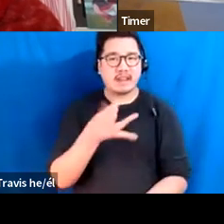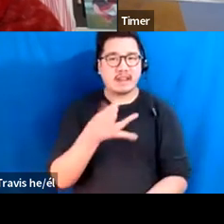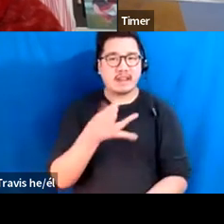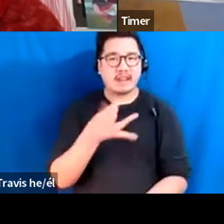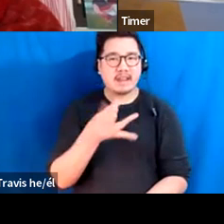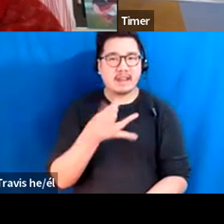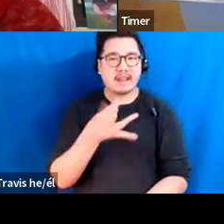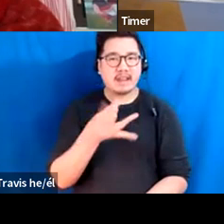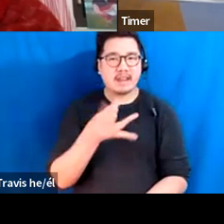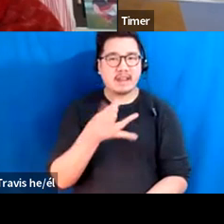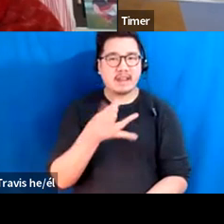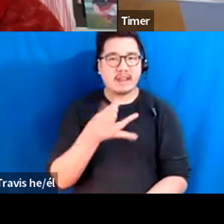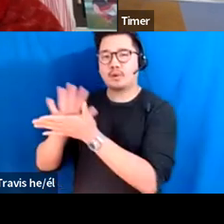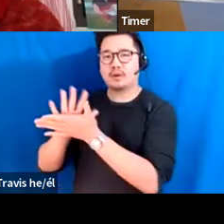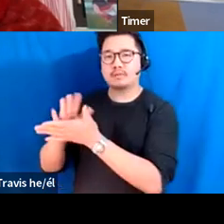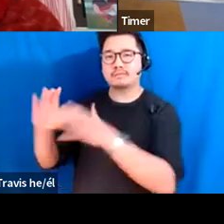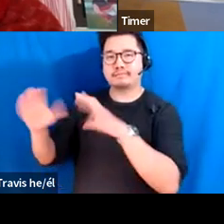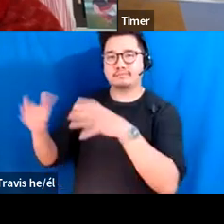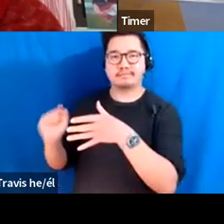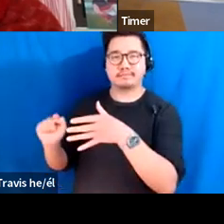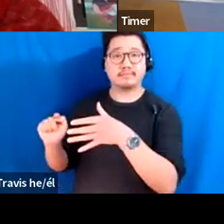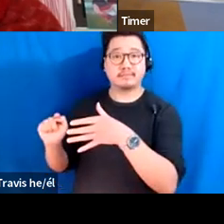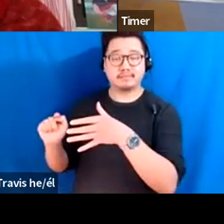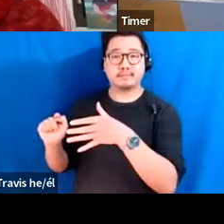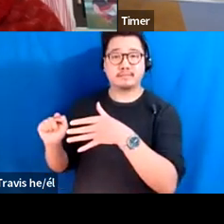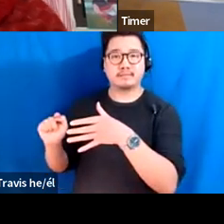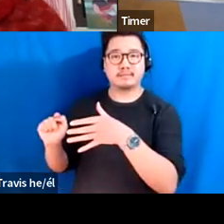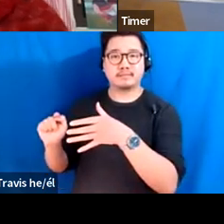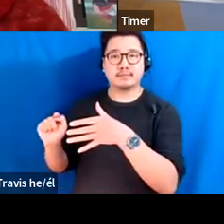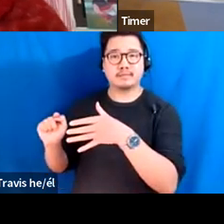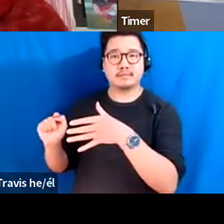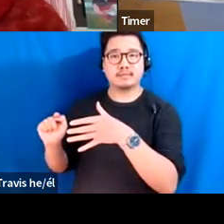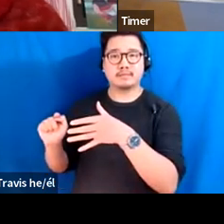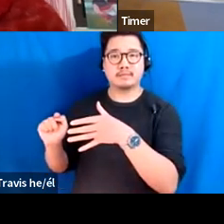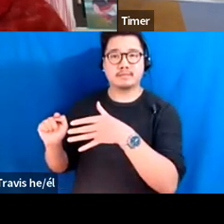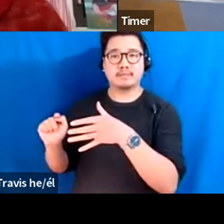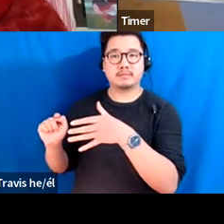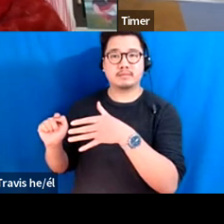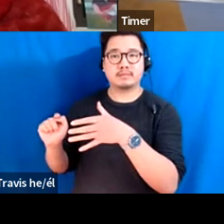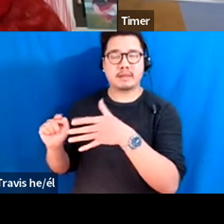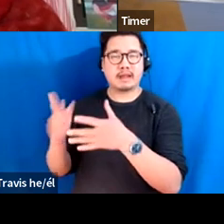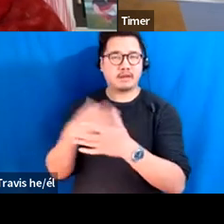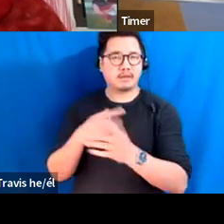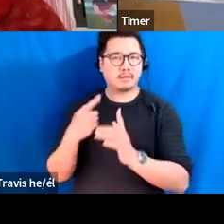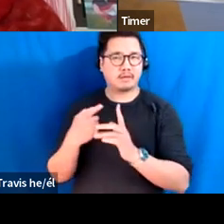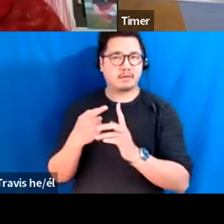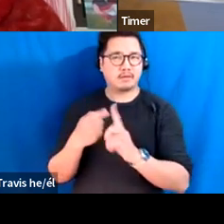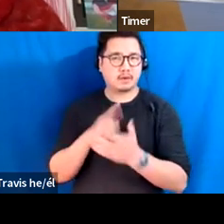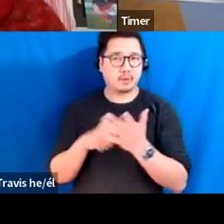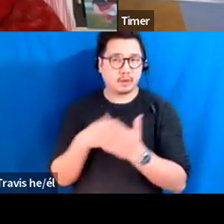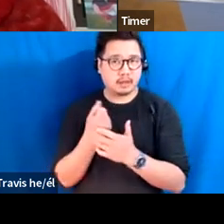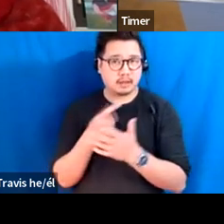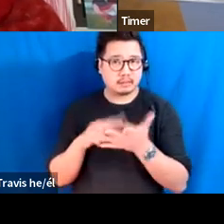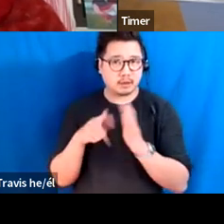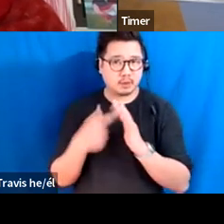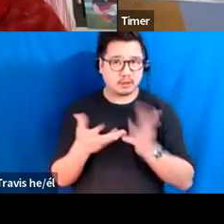secondary is have we actively engaged with the students and the families from the king and